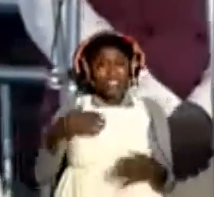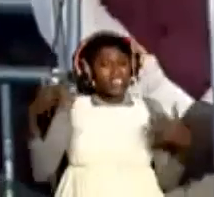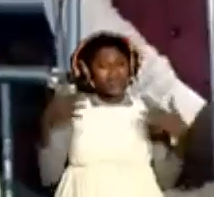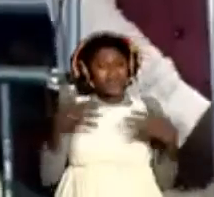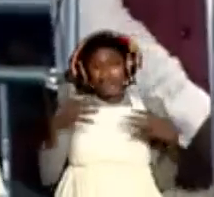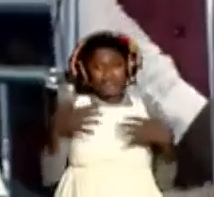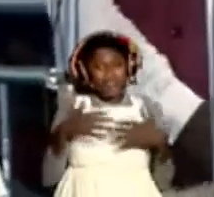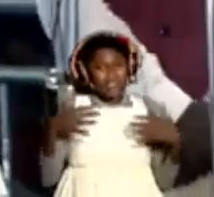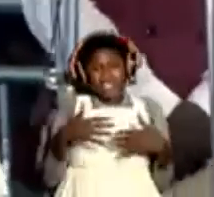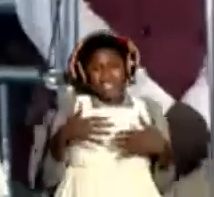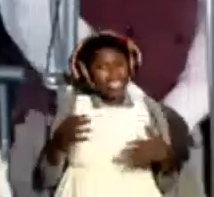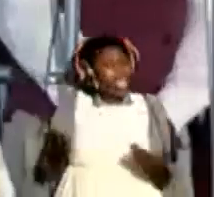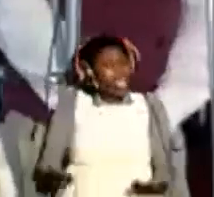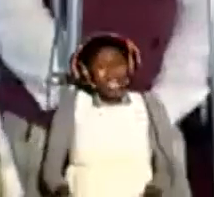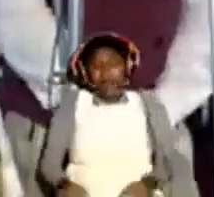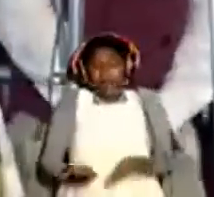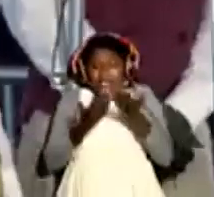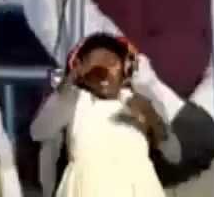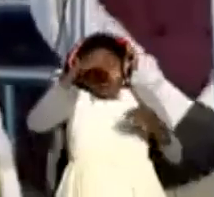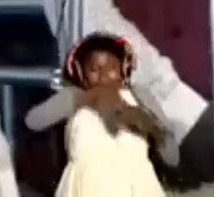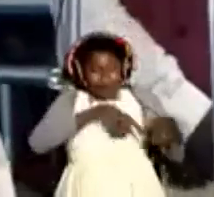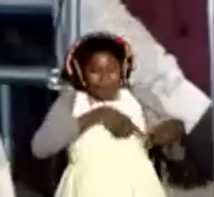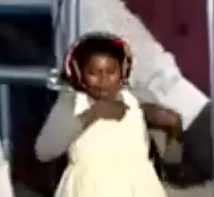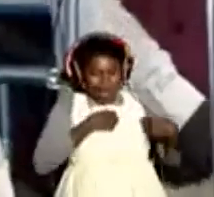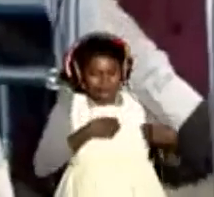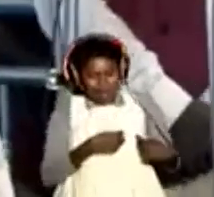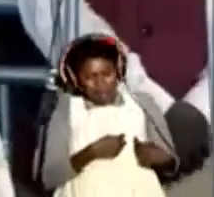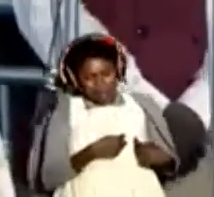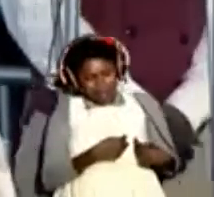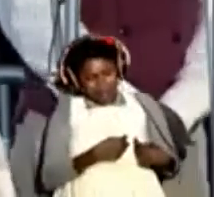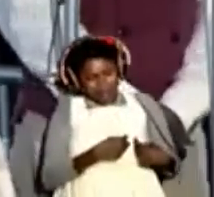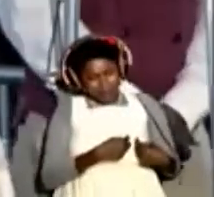Fears and doubts are rising in my heart.